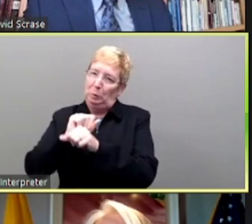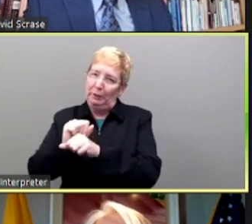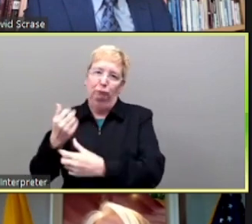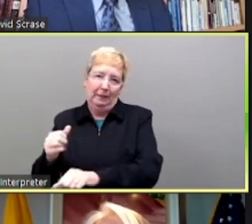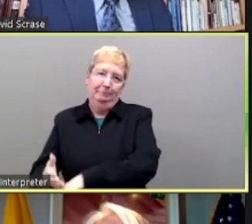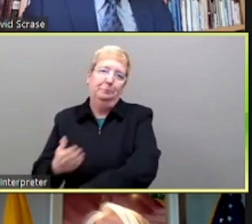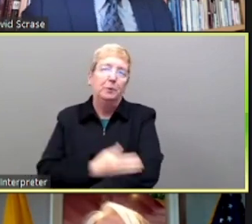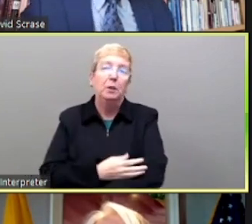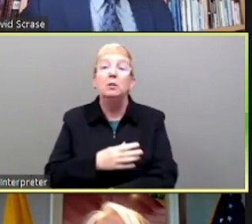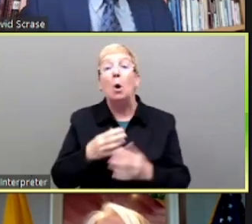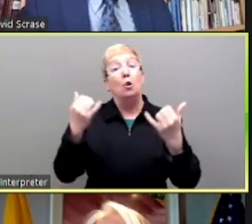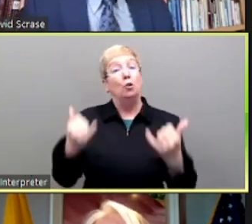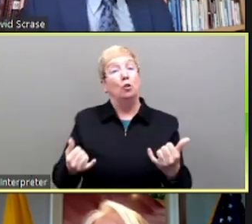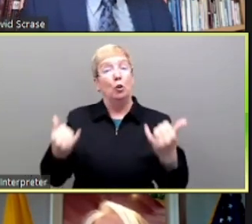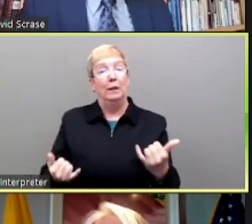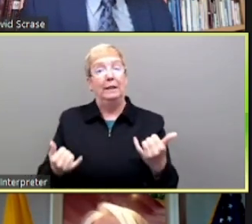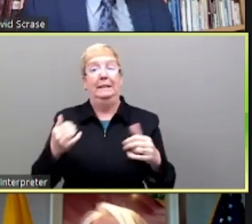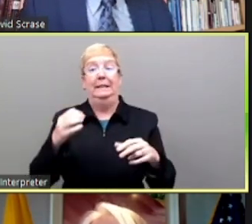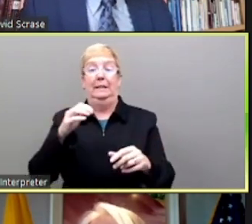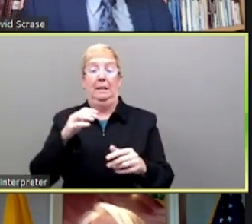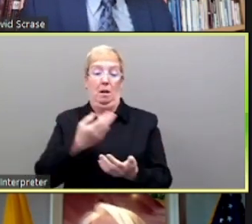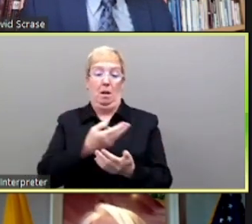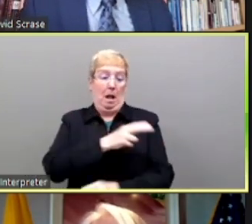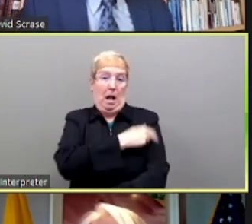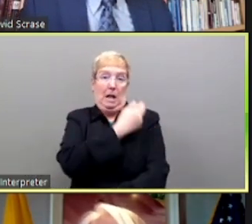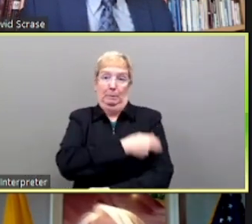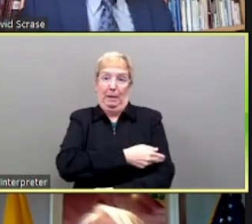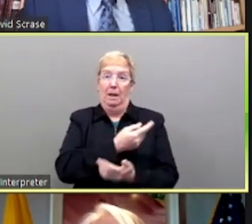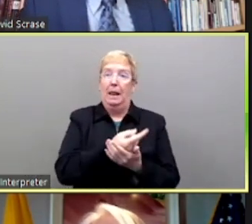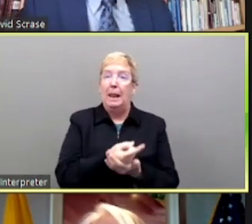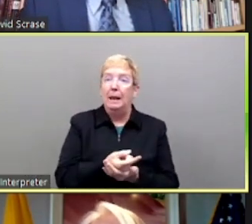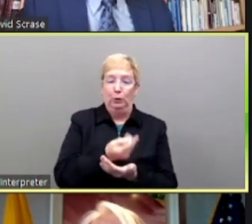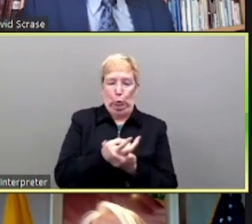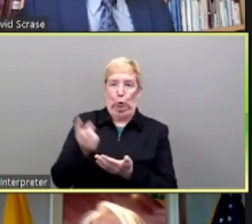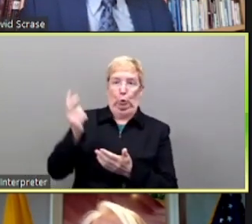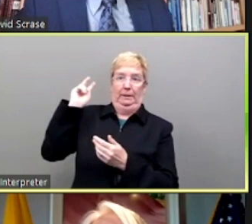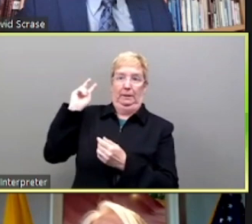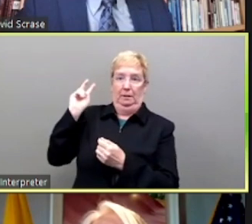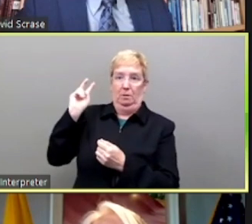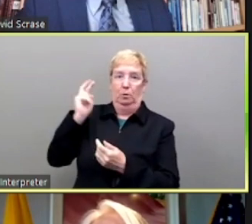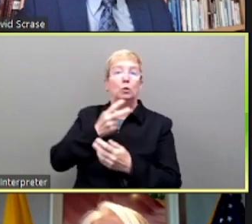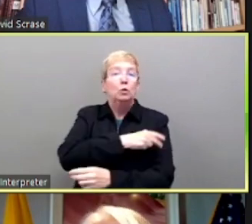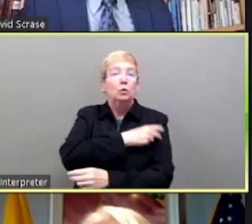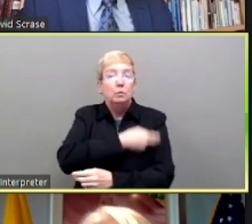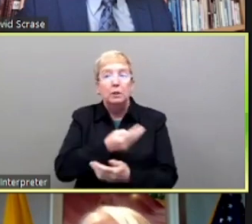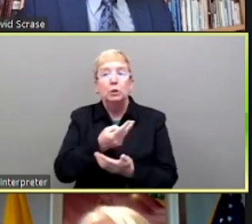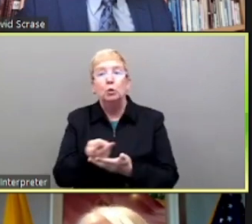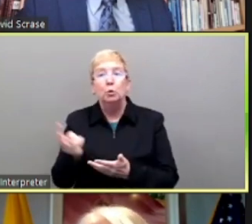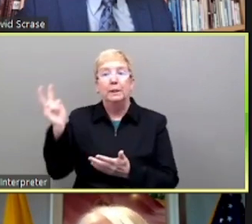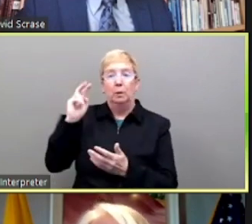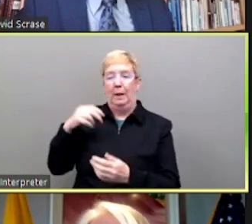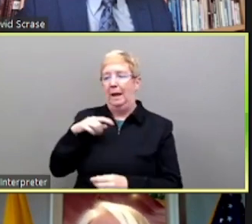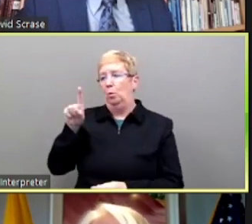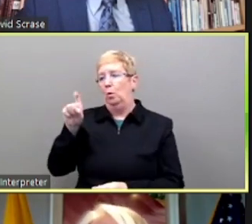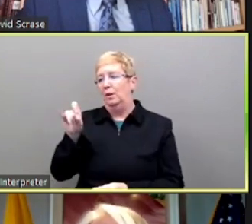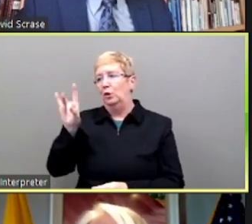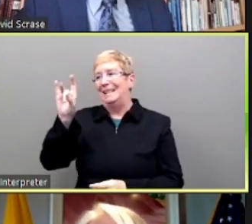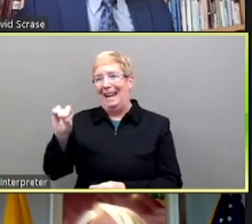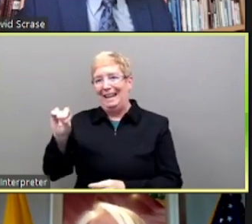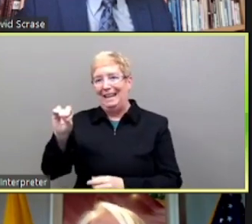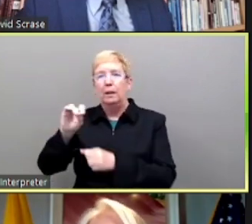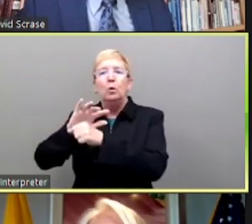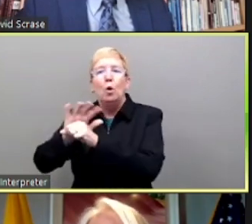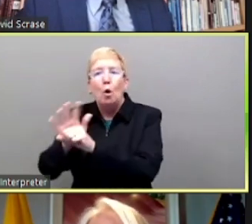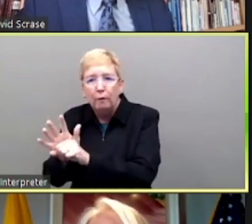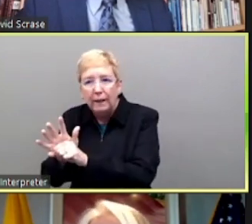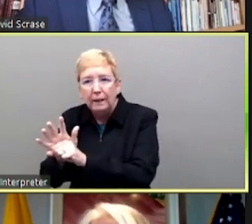current hospitalizations 2 weeks ago in New Mexico, we had 180 COVID hospitalizations. Remember, that's not